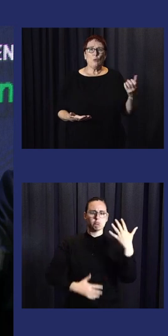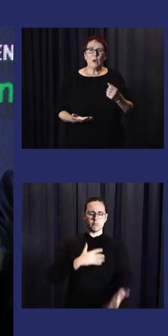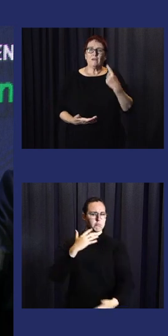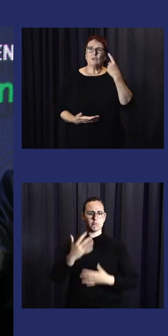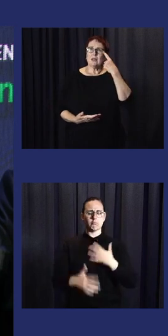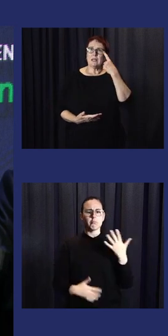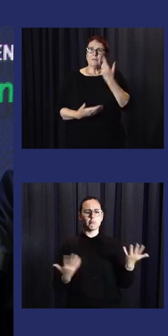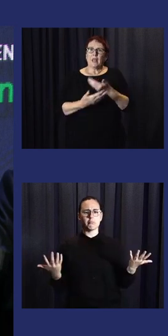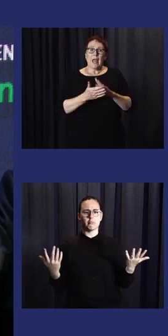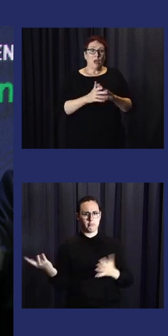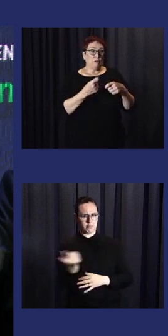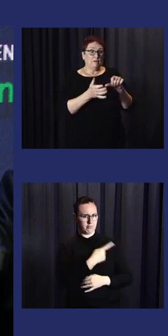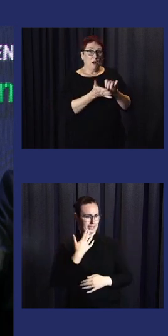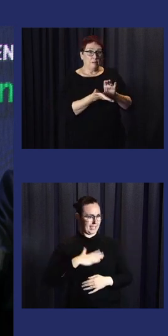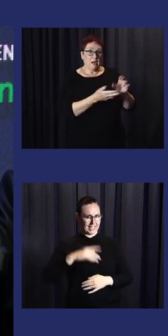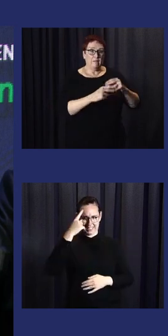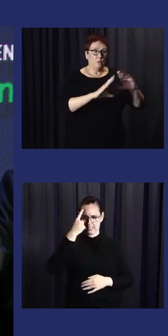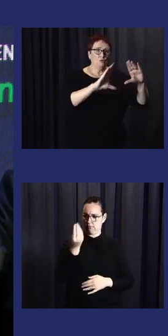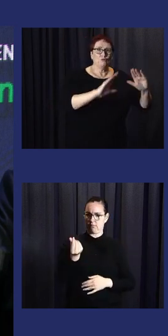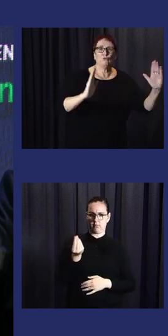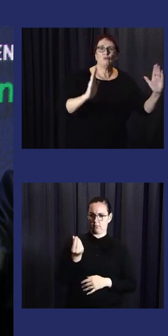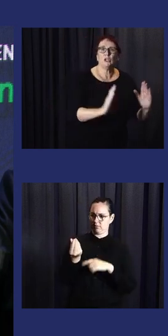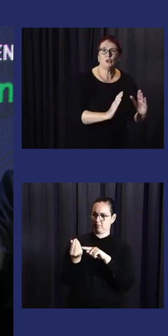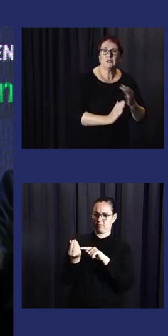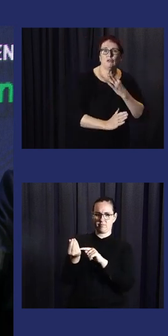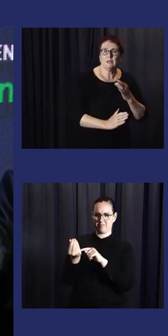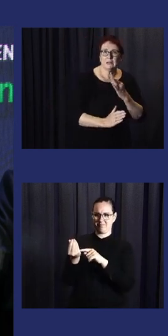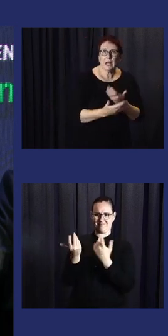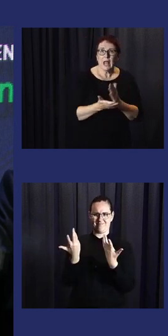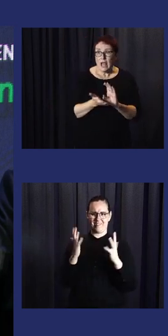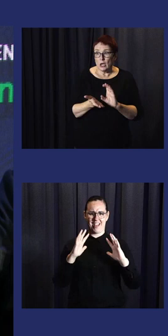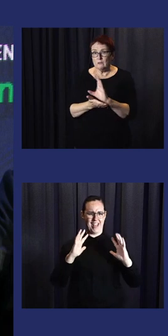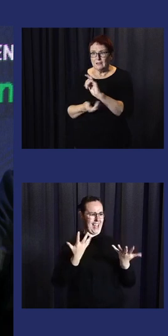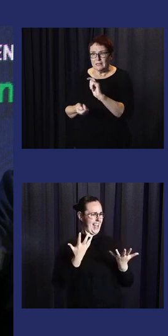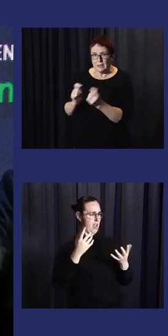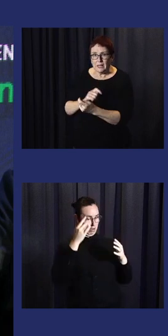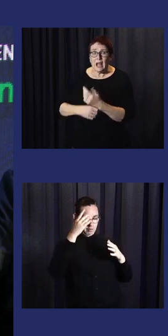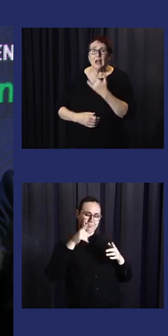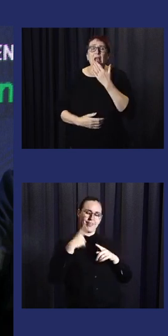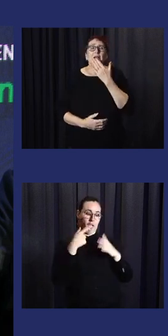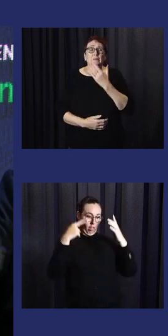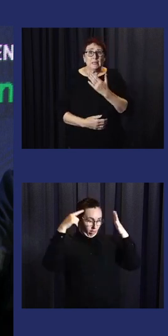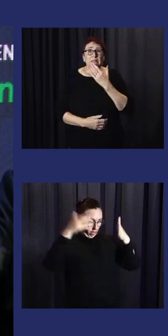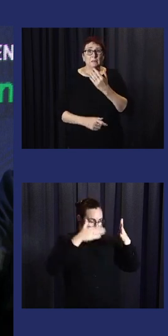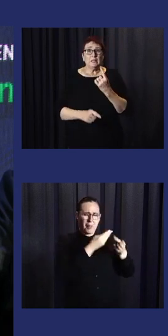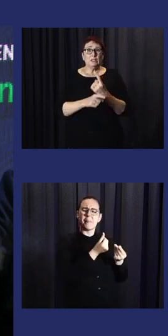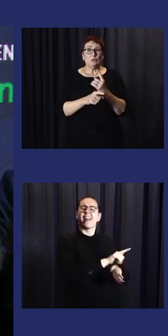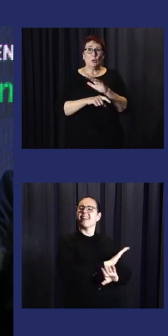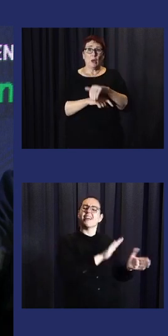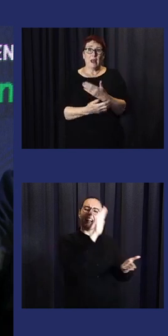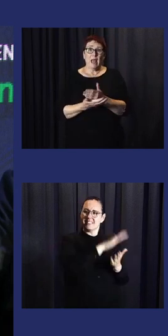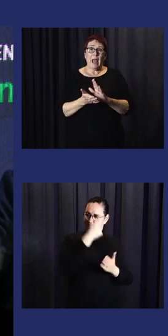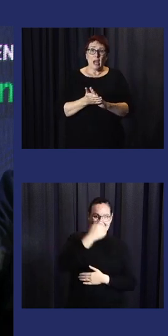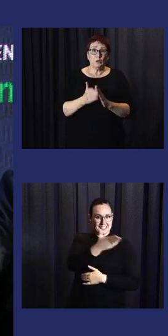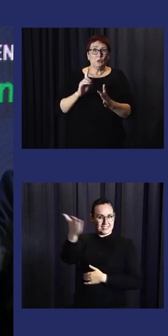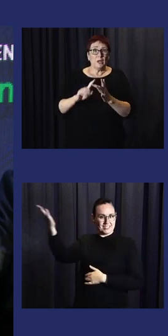mitigation funding, but we've got to think about adaptation funding. And please, we have got to talk about loss and damage finance as separate